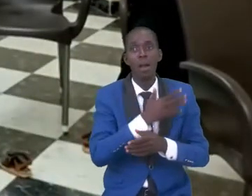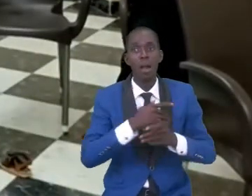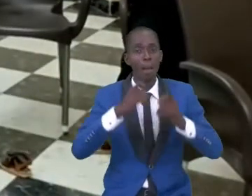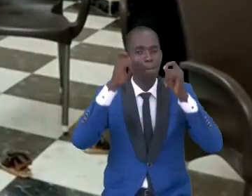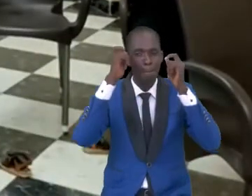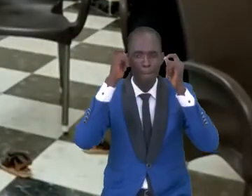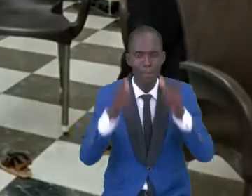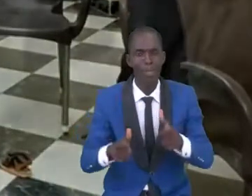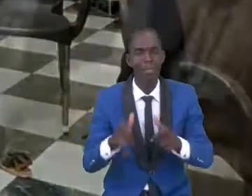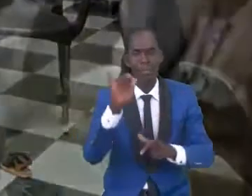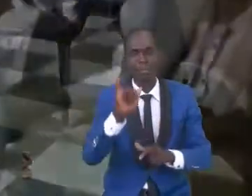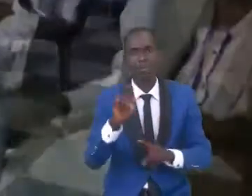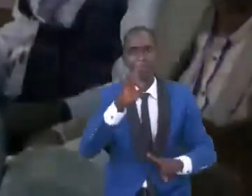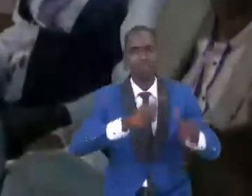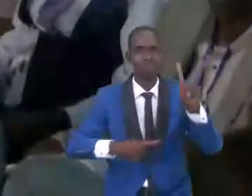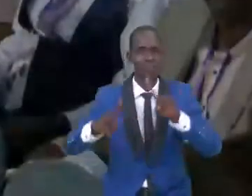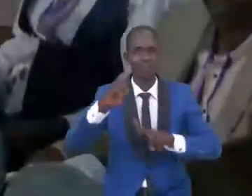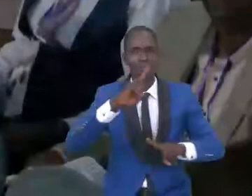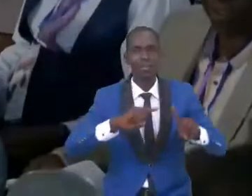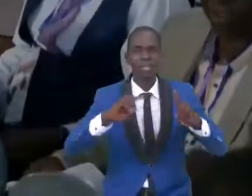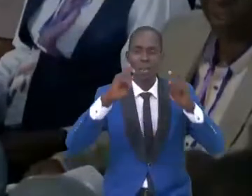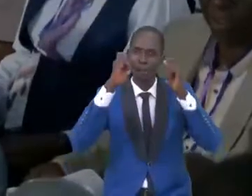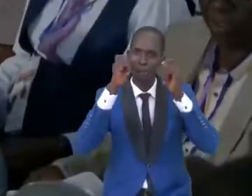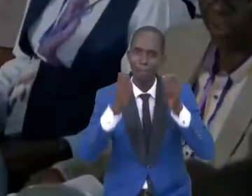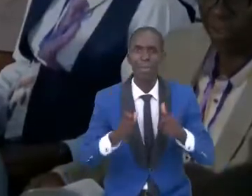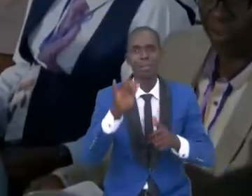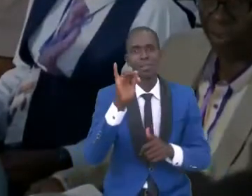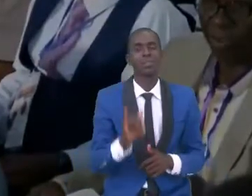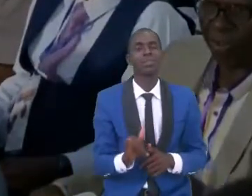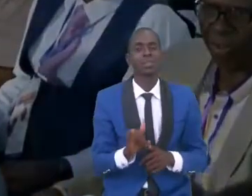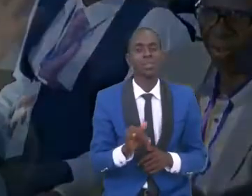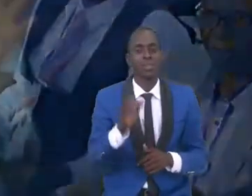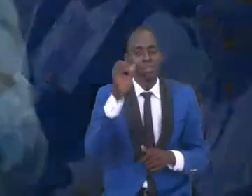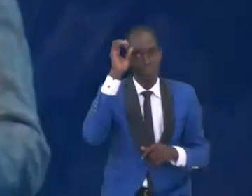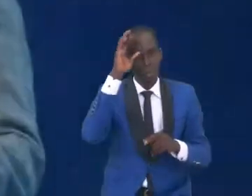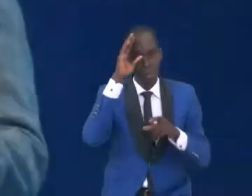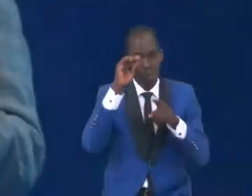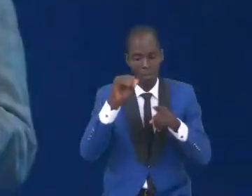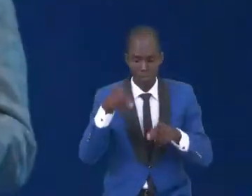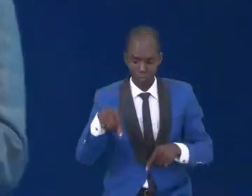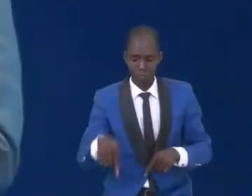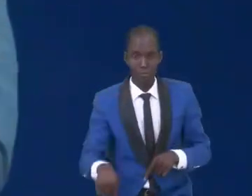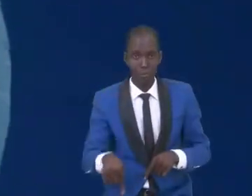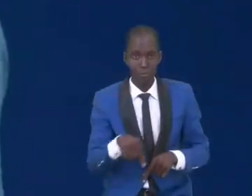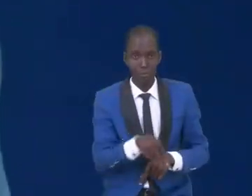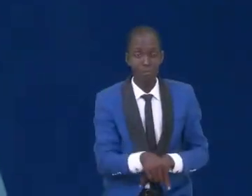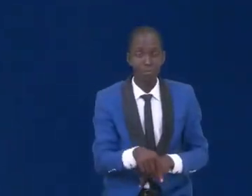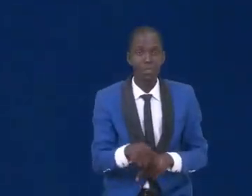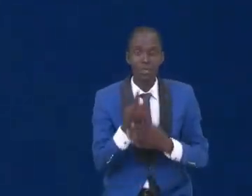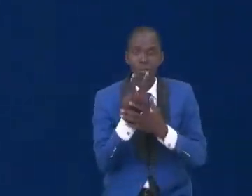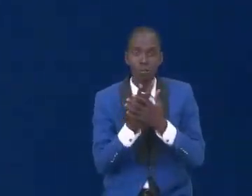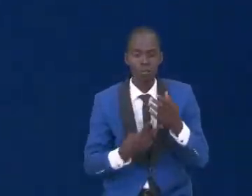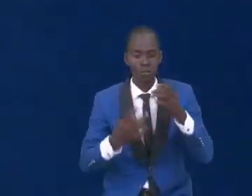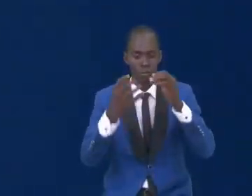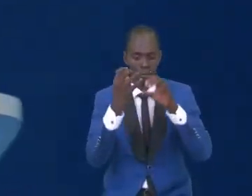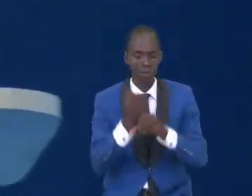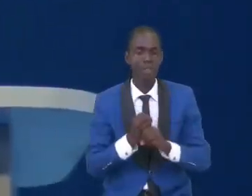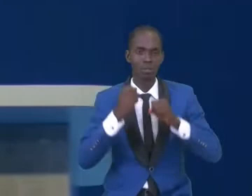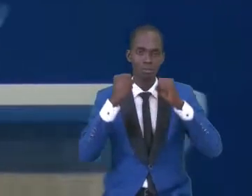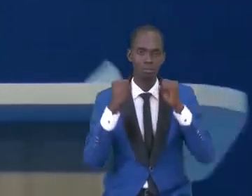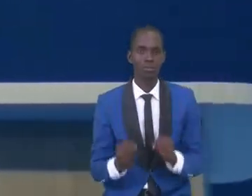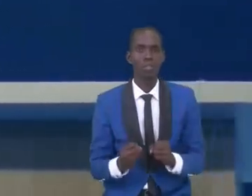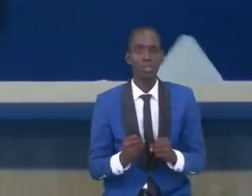shout immediately. His feet and ankle bones received strength. Your